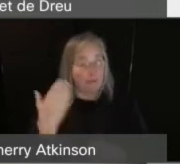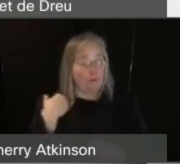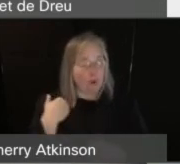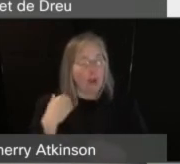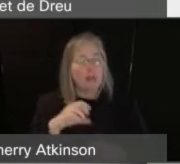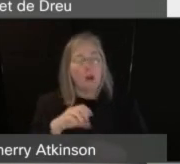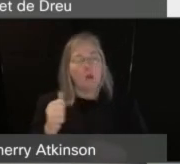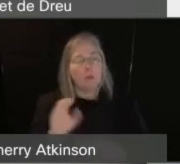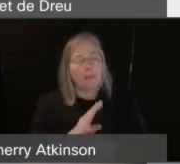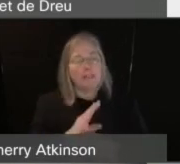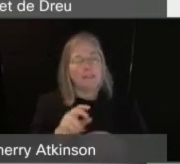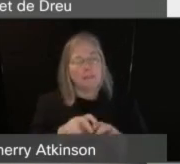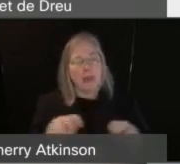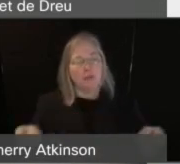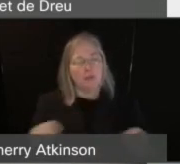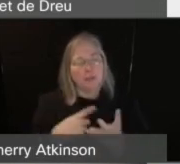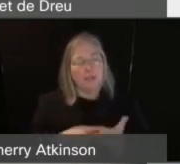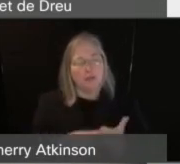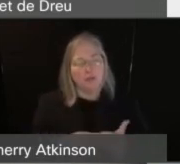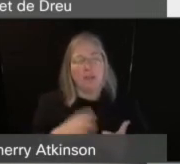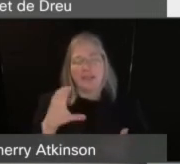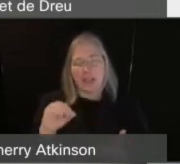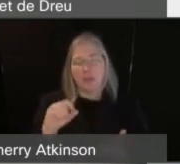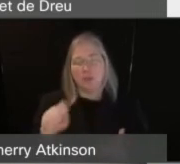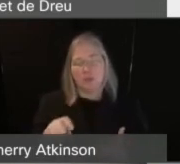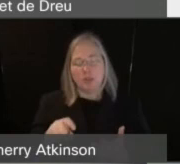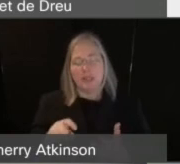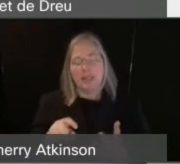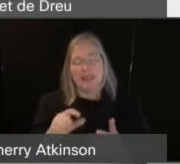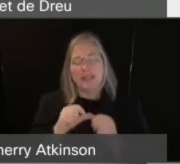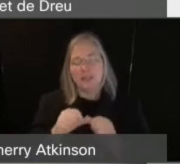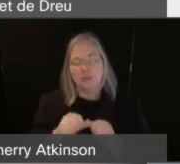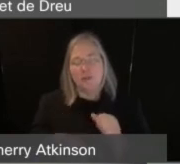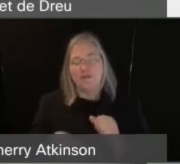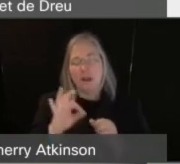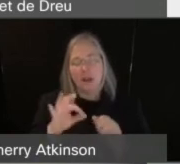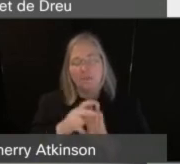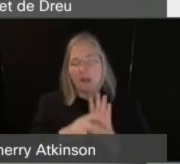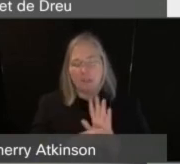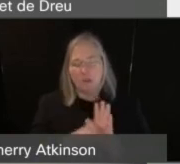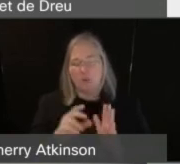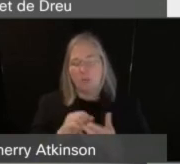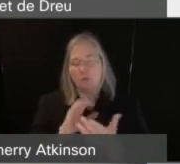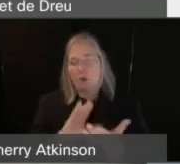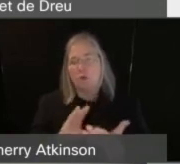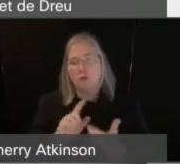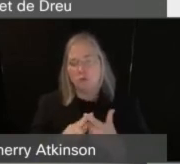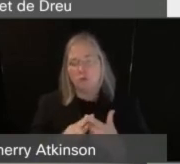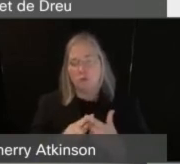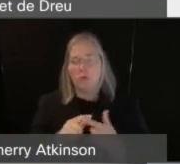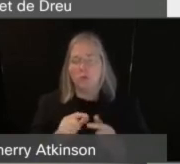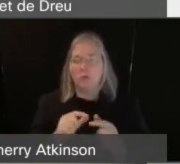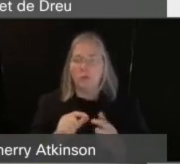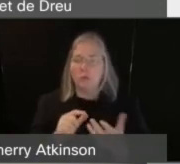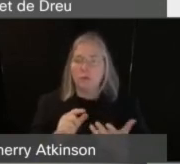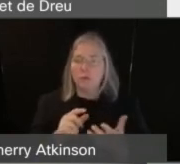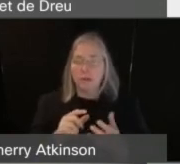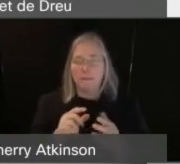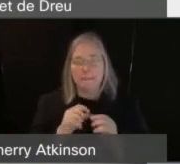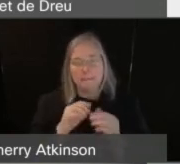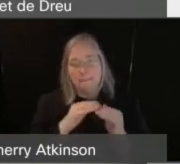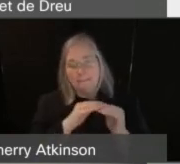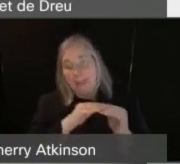county should continue to find policy or approach, try to maintain or boost assessable base where possible.